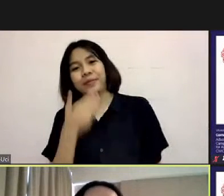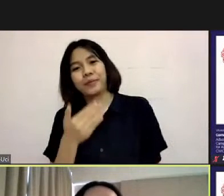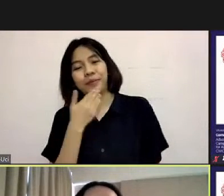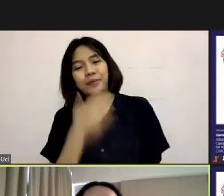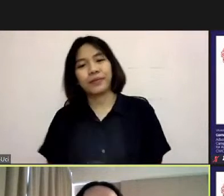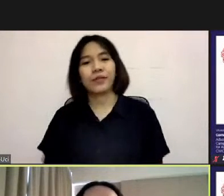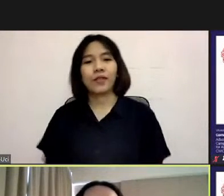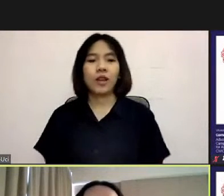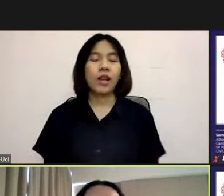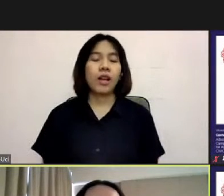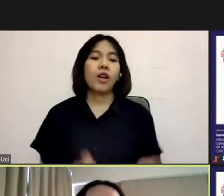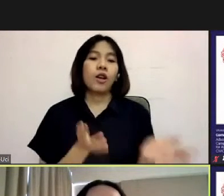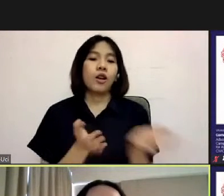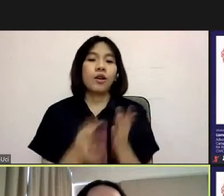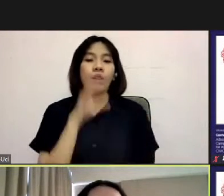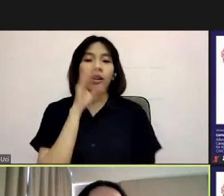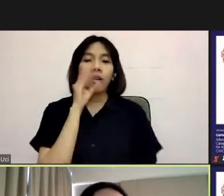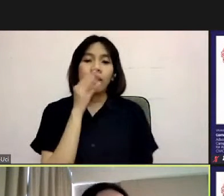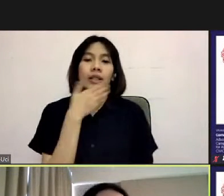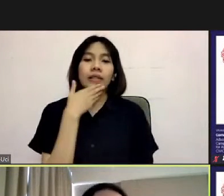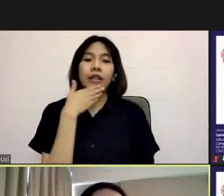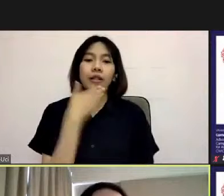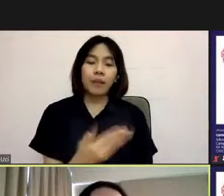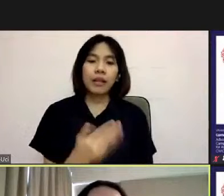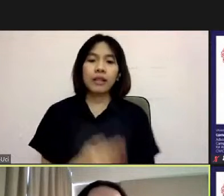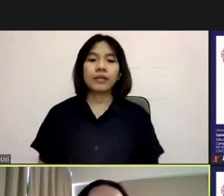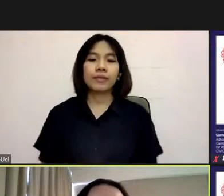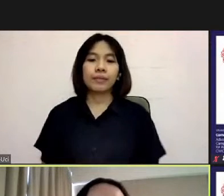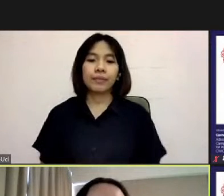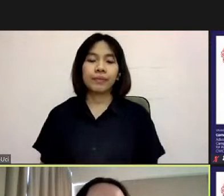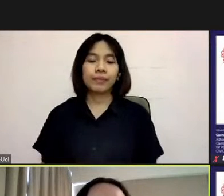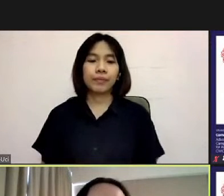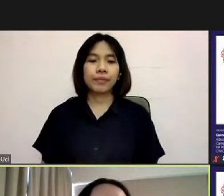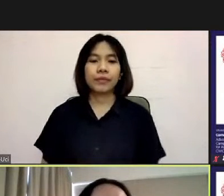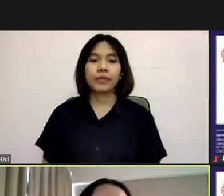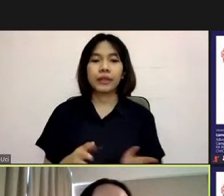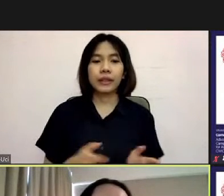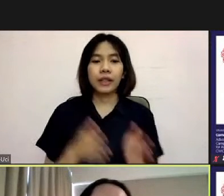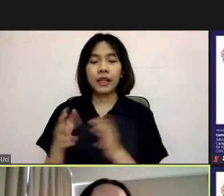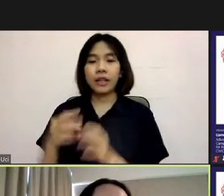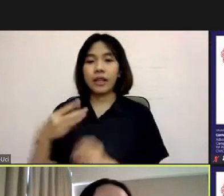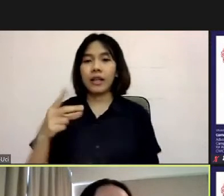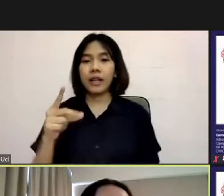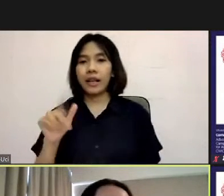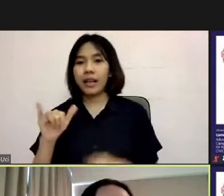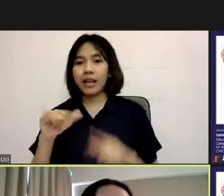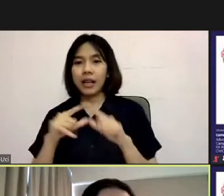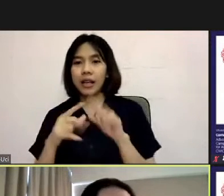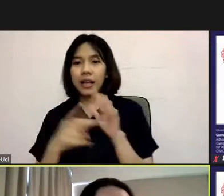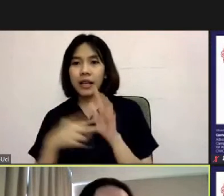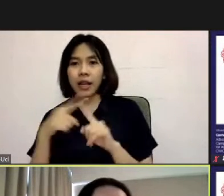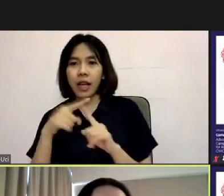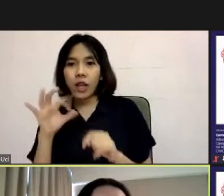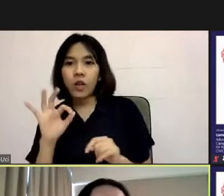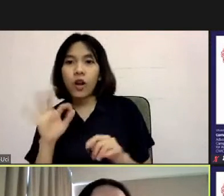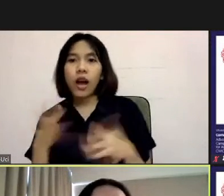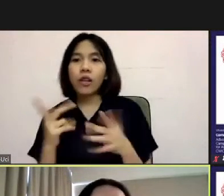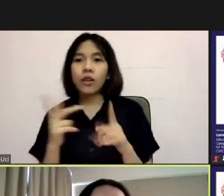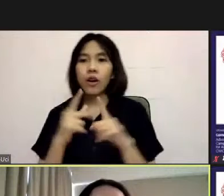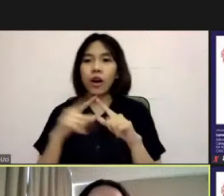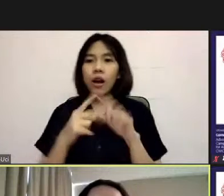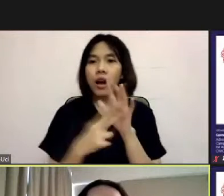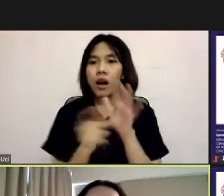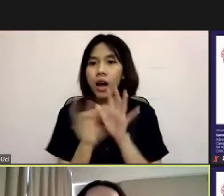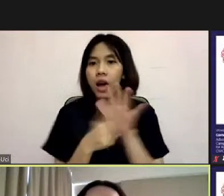so it can also protect yourself and your group. So next, maybe I can give it to